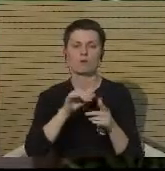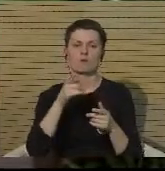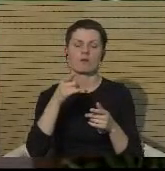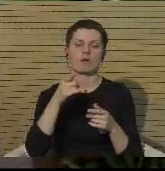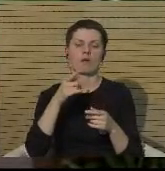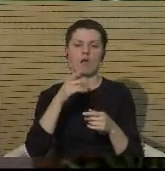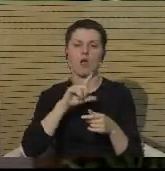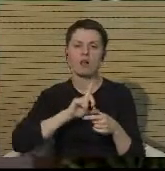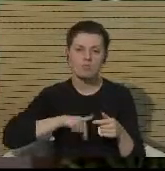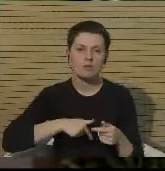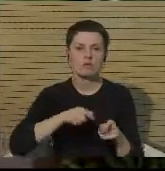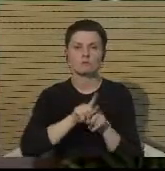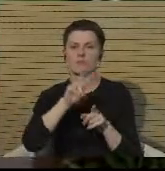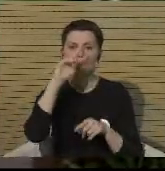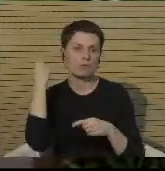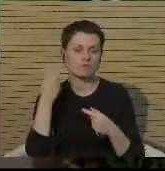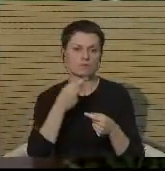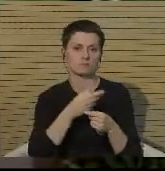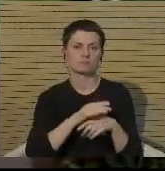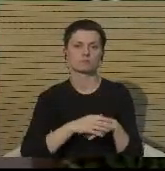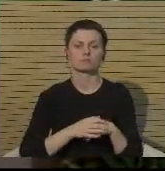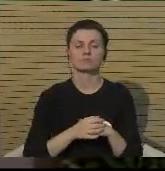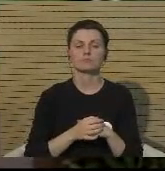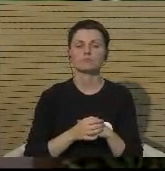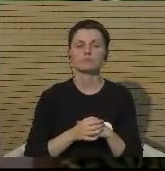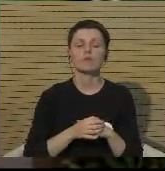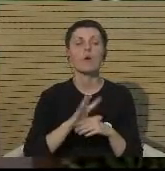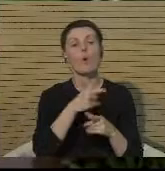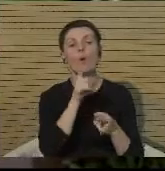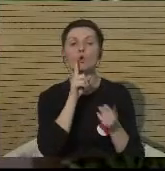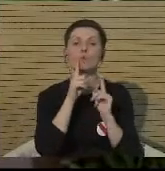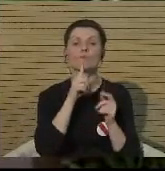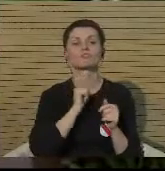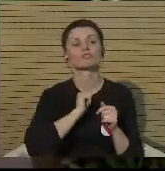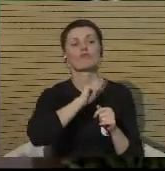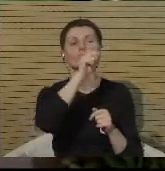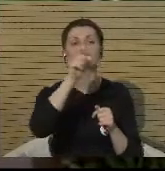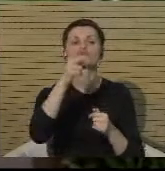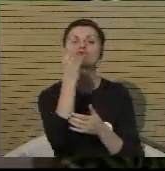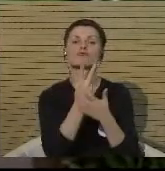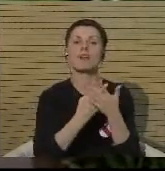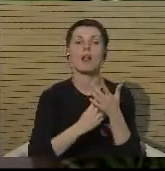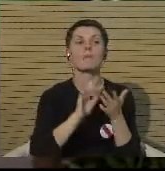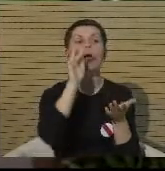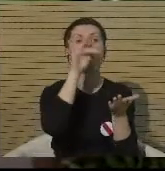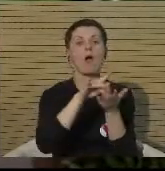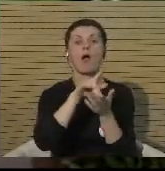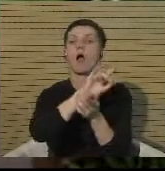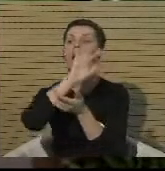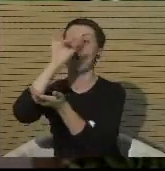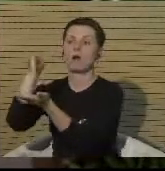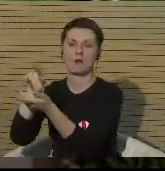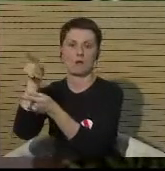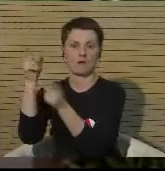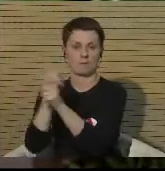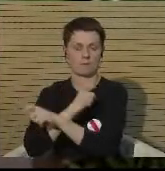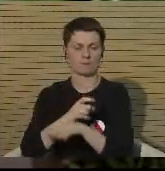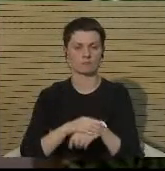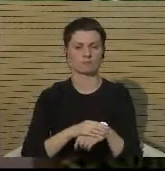to talk in any of the neighbor languages and to talk with